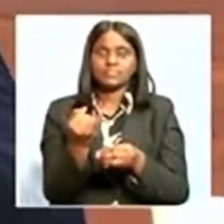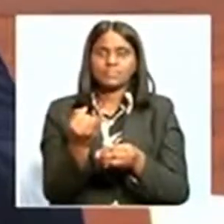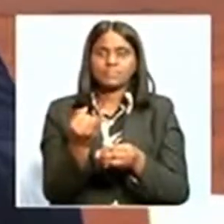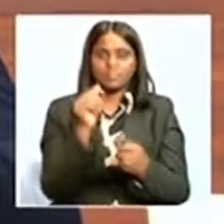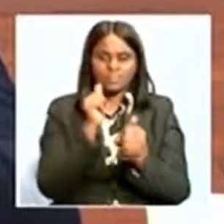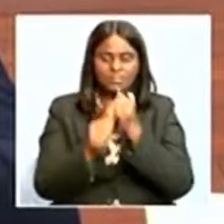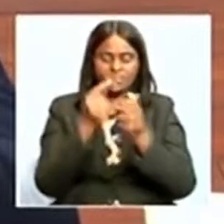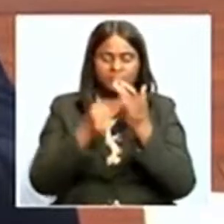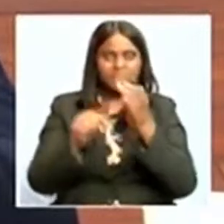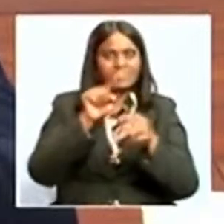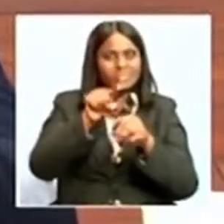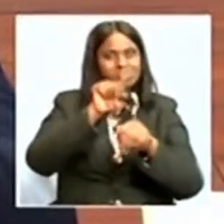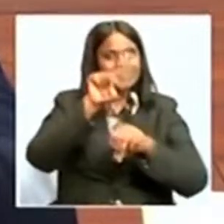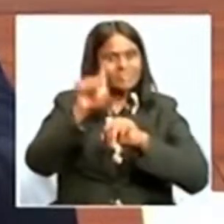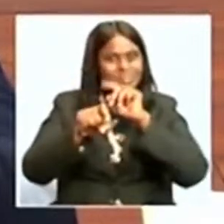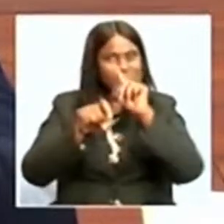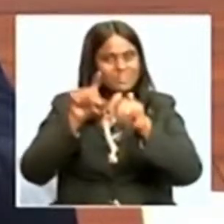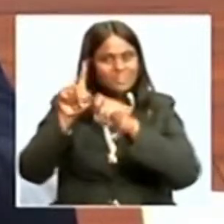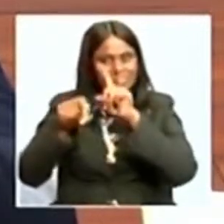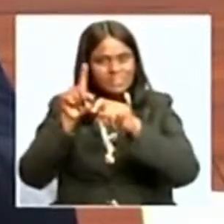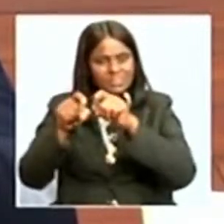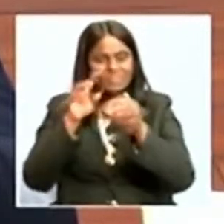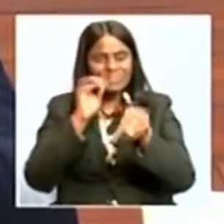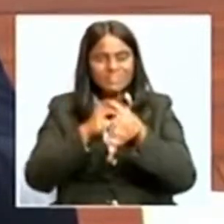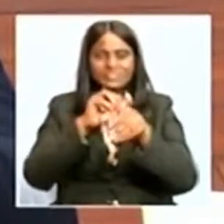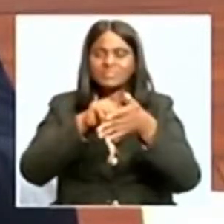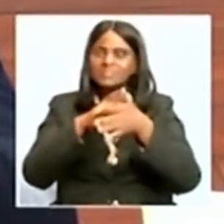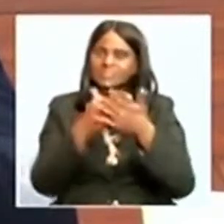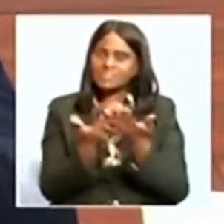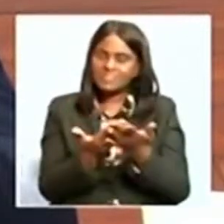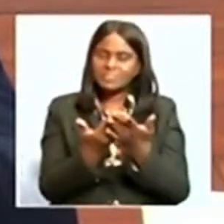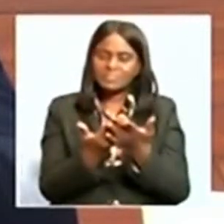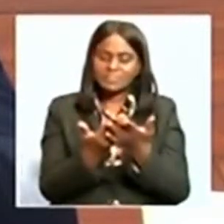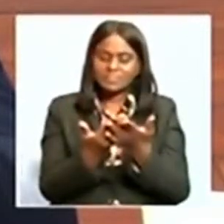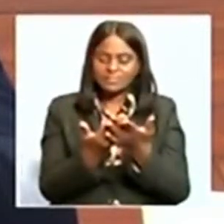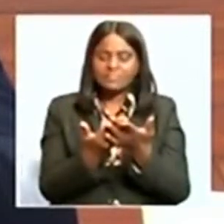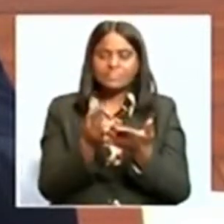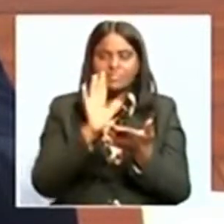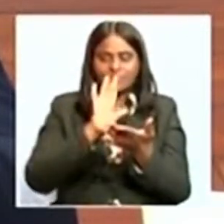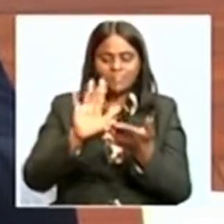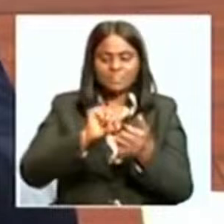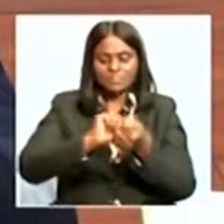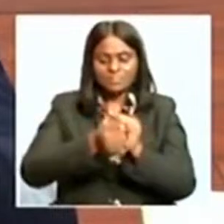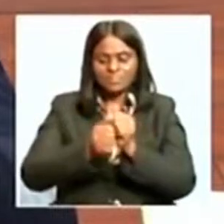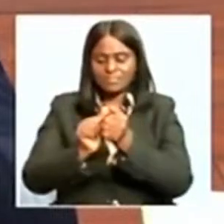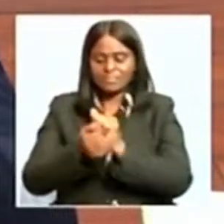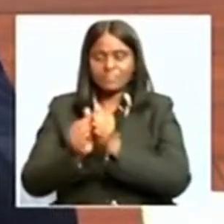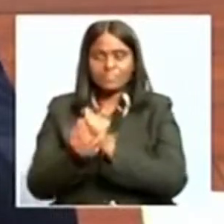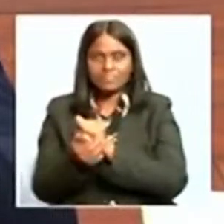which was a question on how the amendment